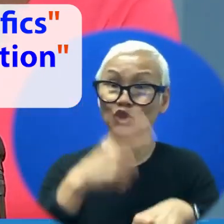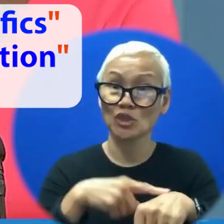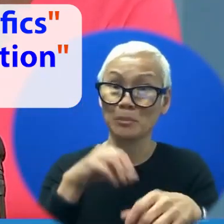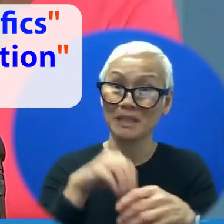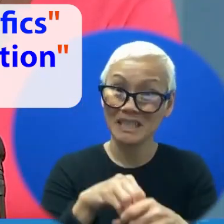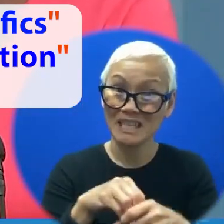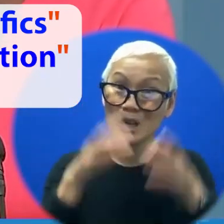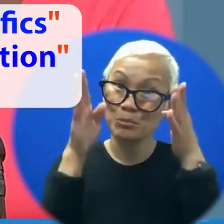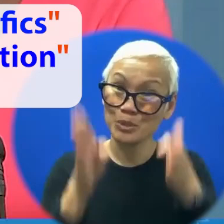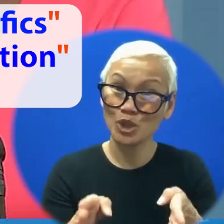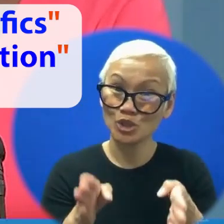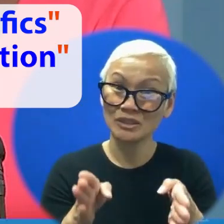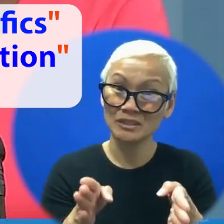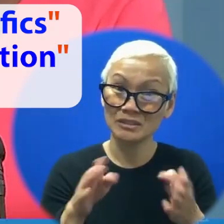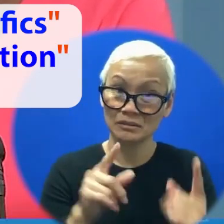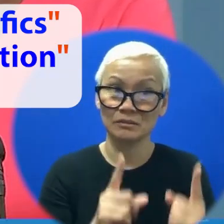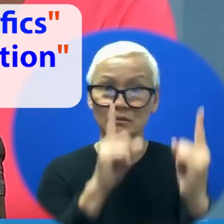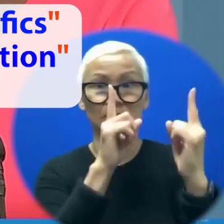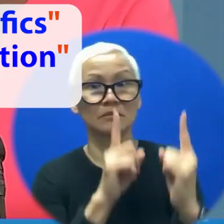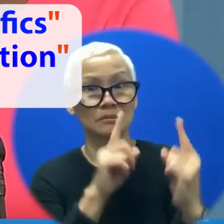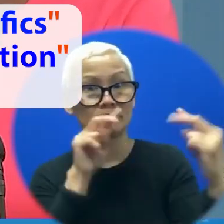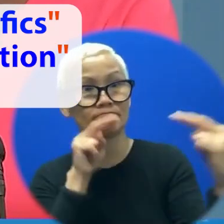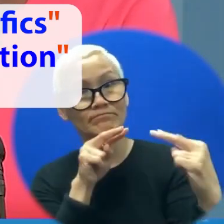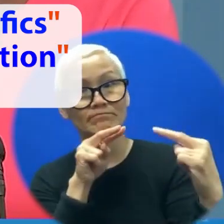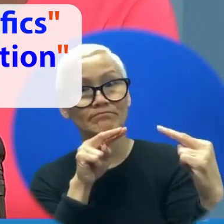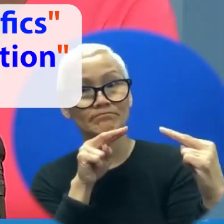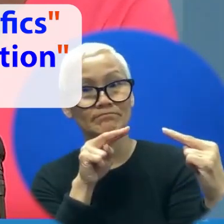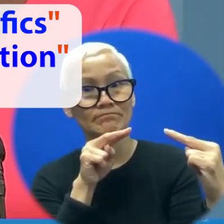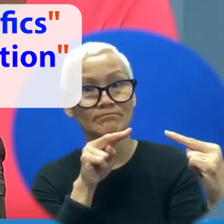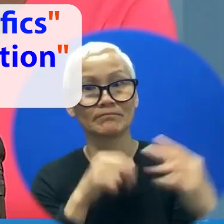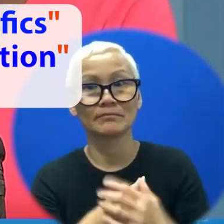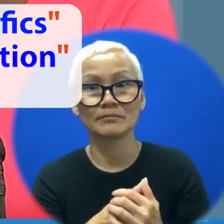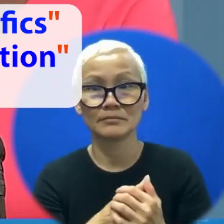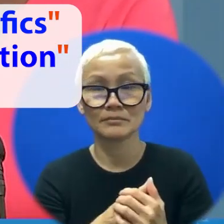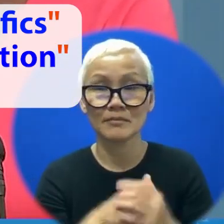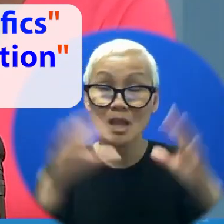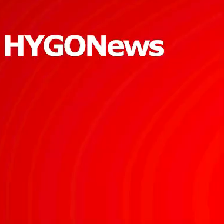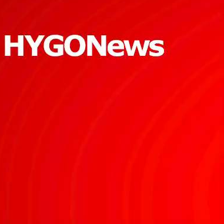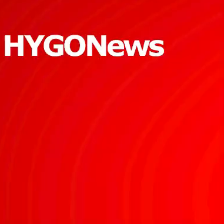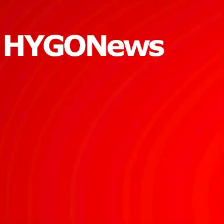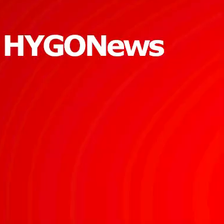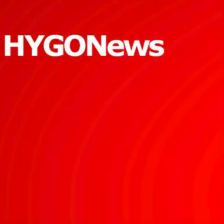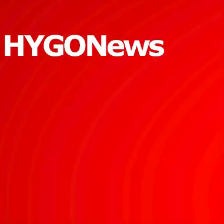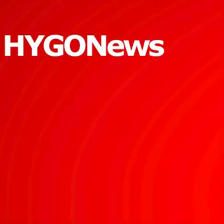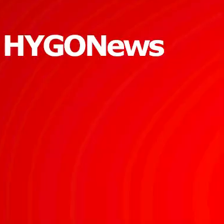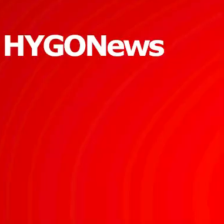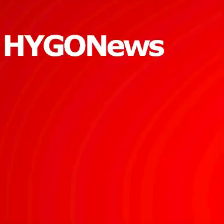will be the first time they'll be in person. And we believe the president...